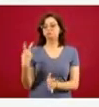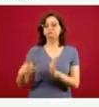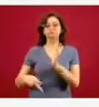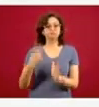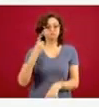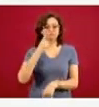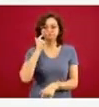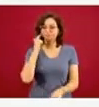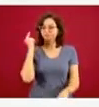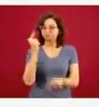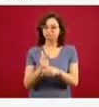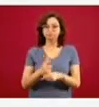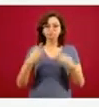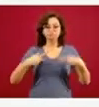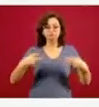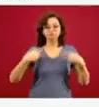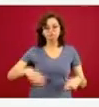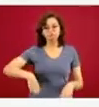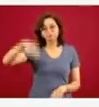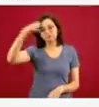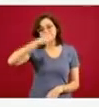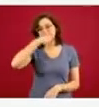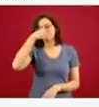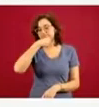most likely they are to